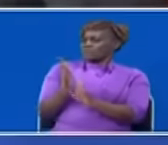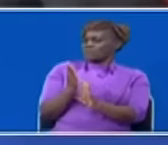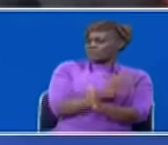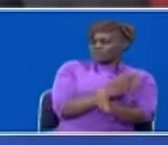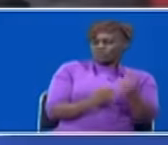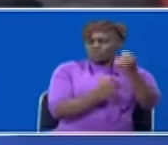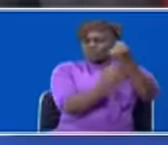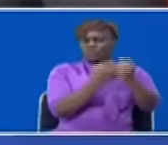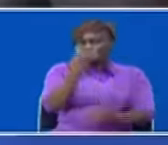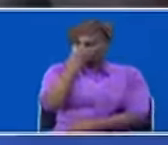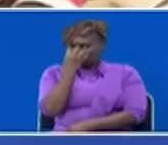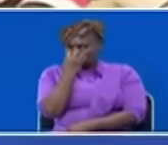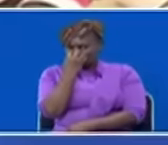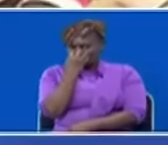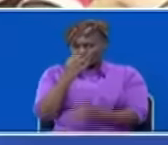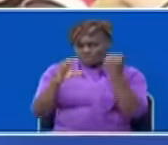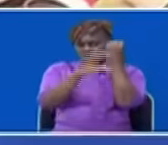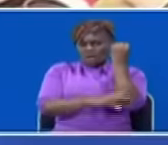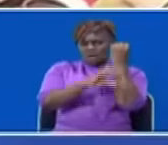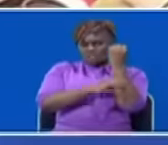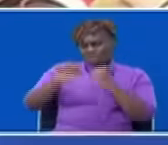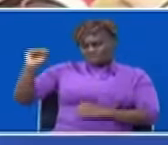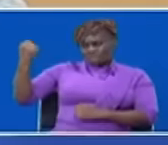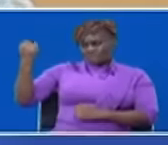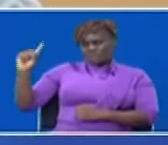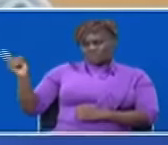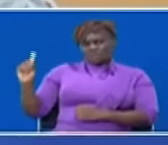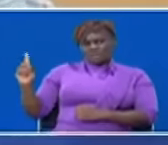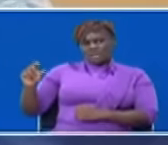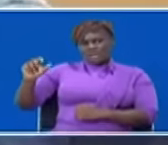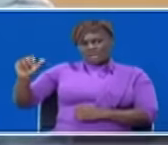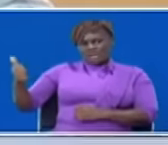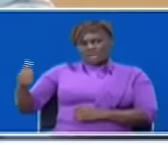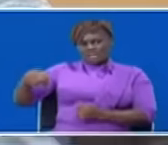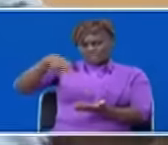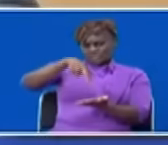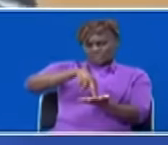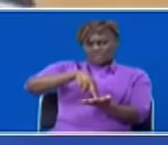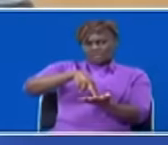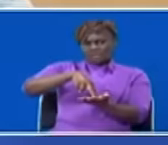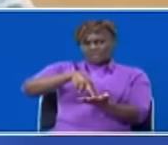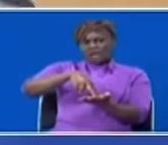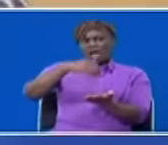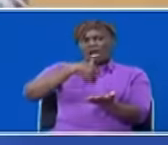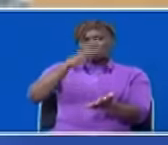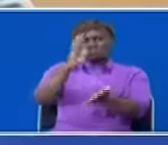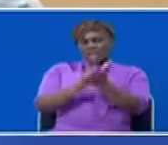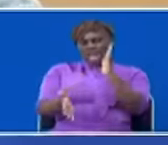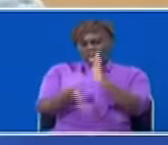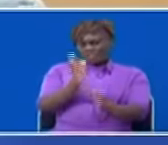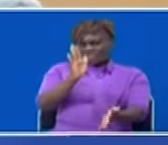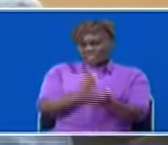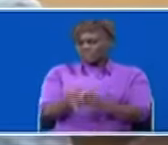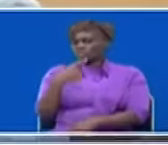to support William Ruto as the country's fifth president. Wengine wakisimama mbele ya watu hawana lolote wao chochote